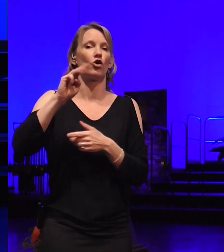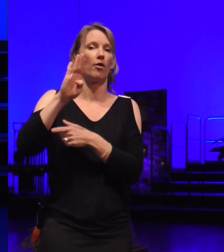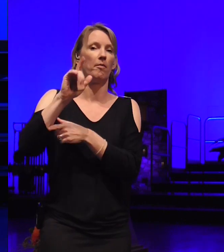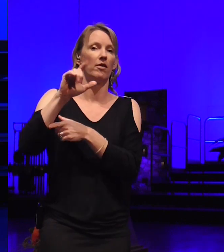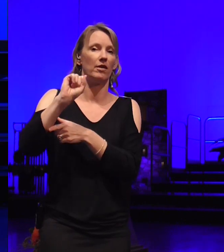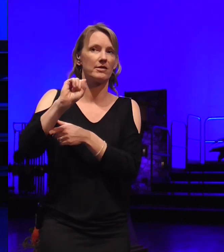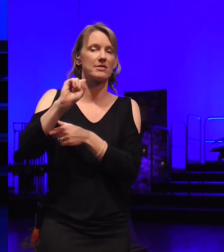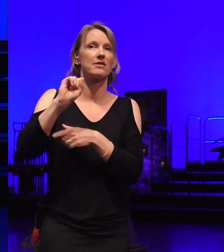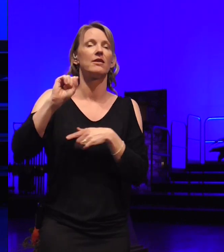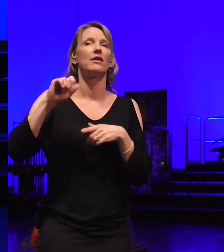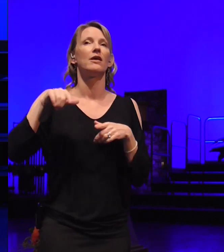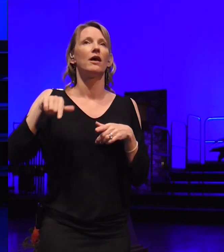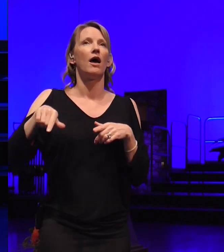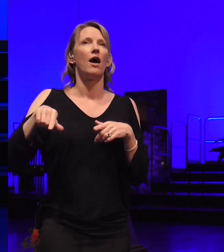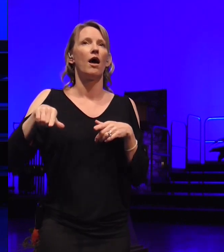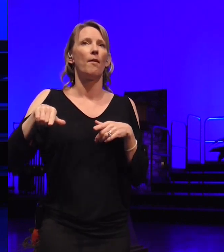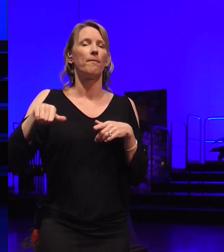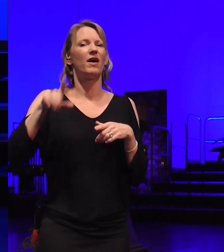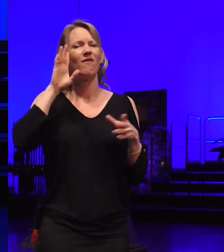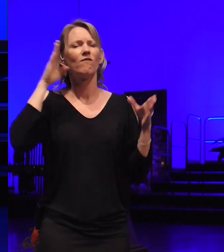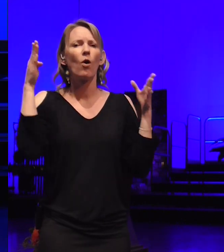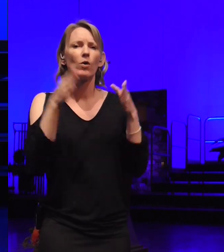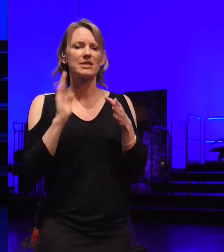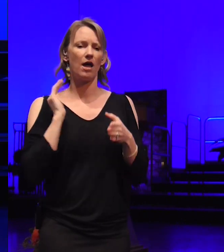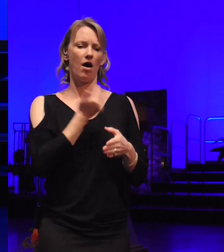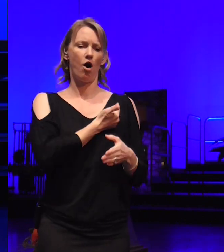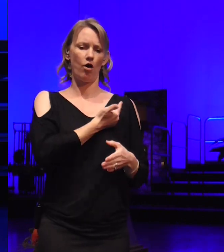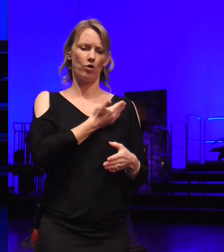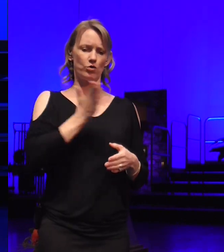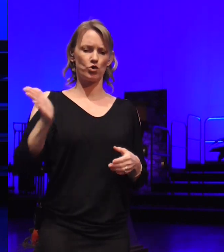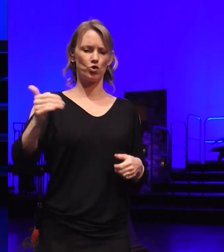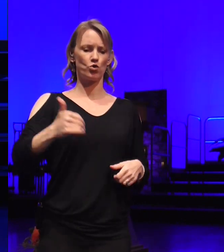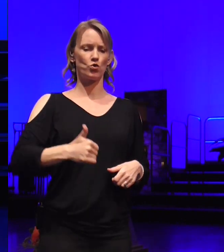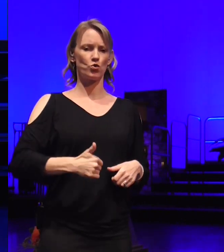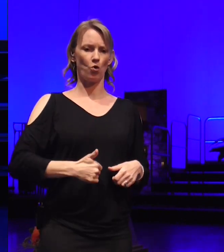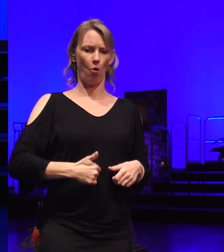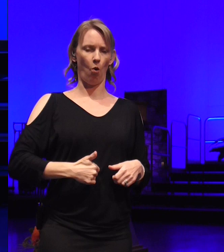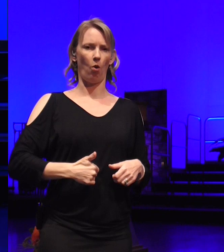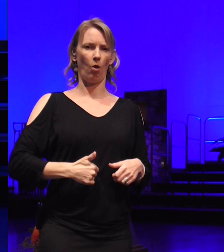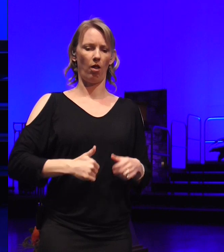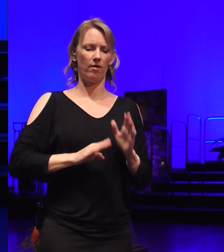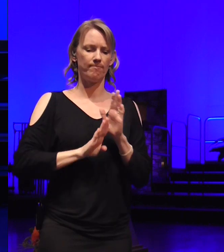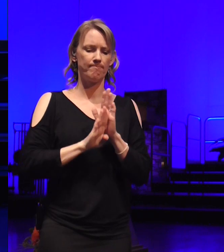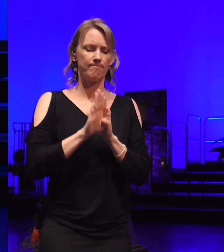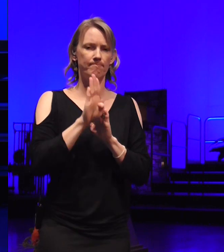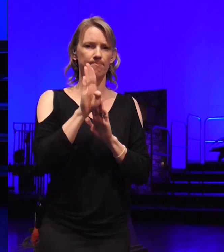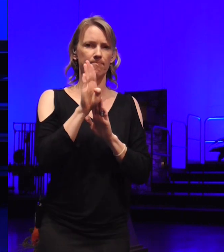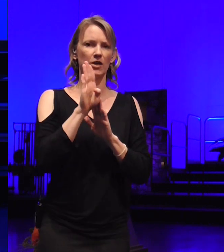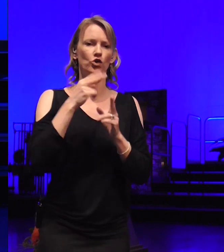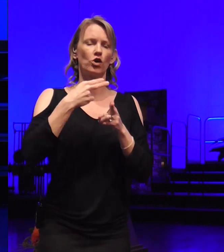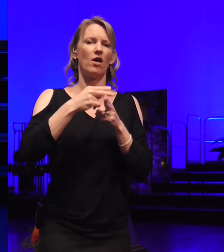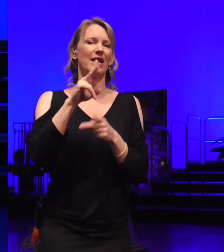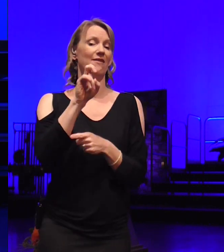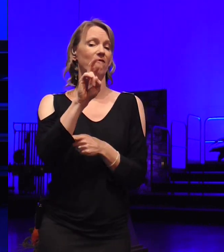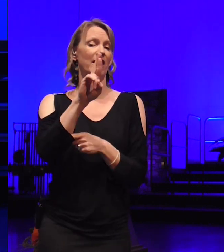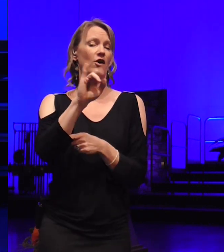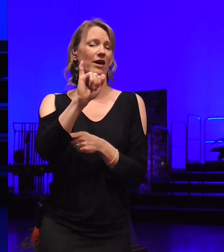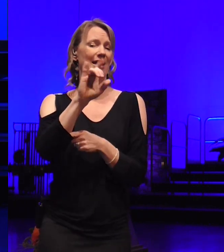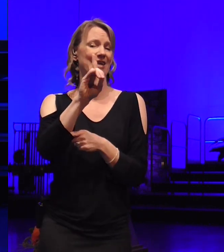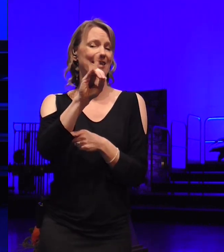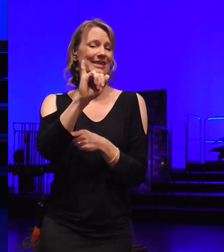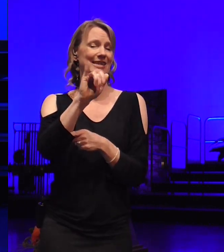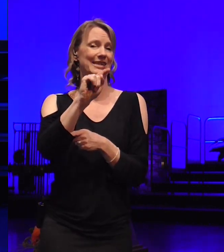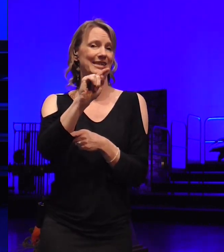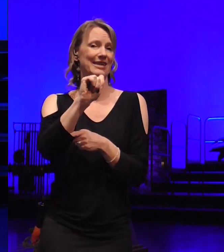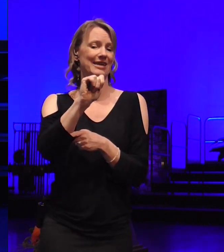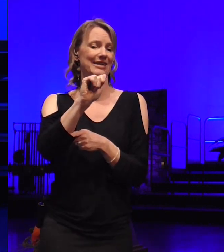mystic. And she referred to the greening of our souls as vireditas.